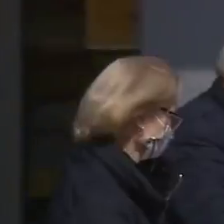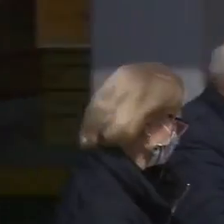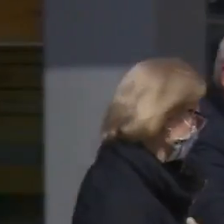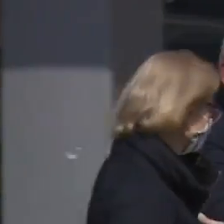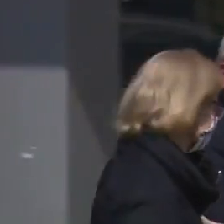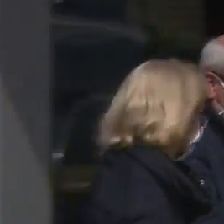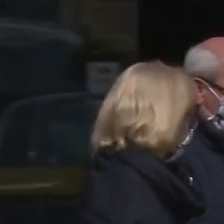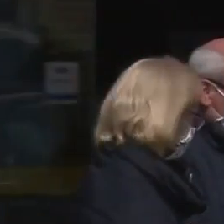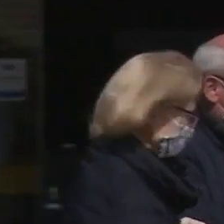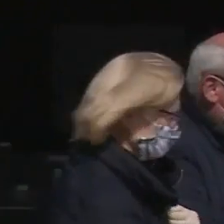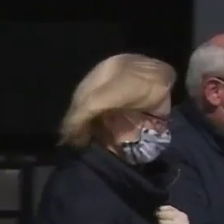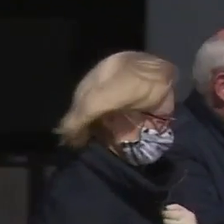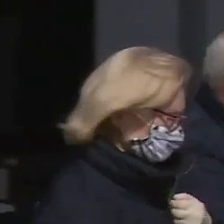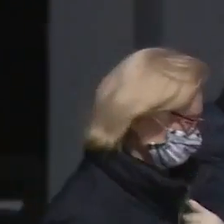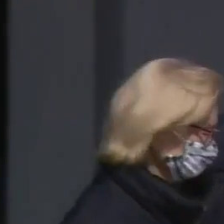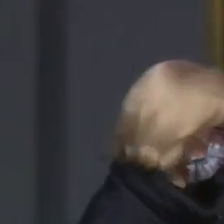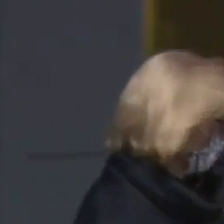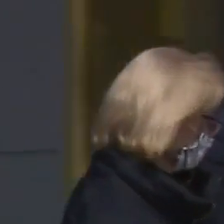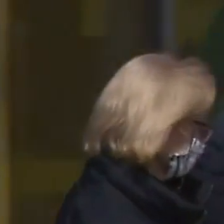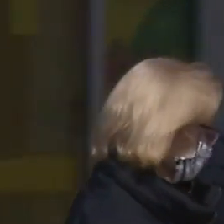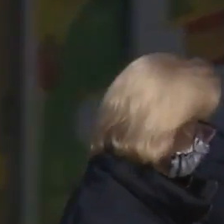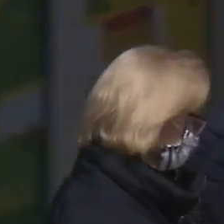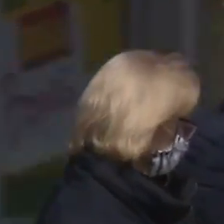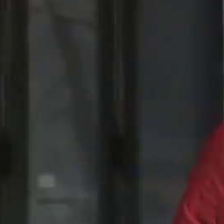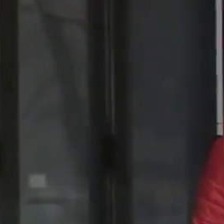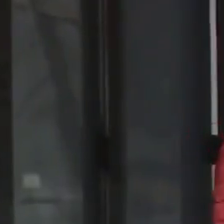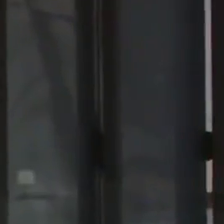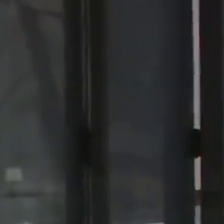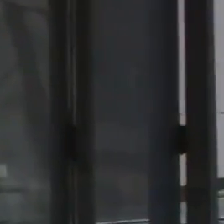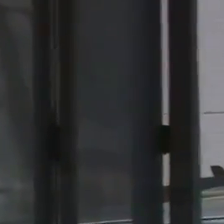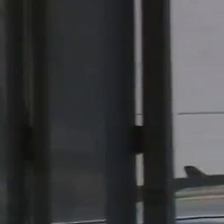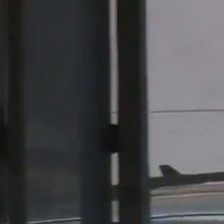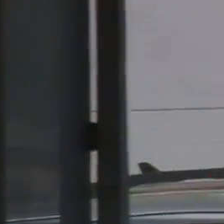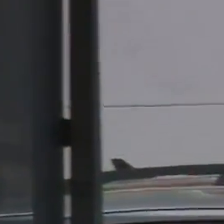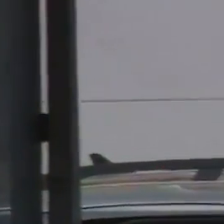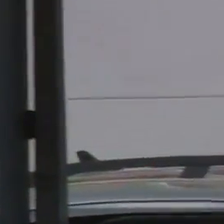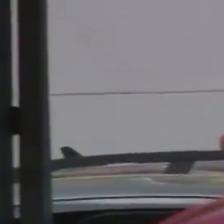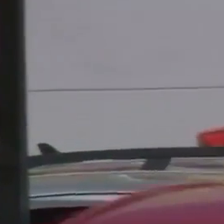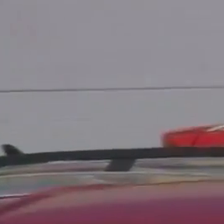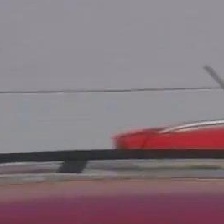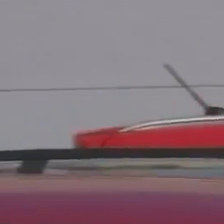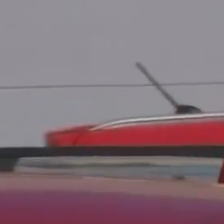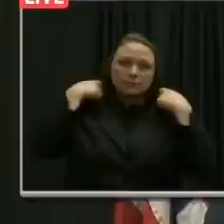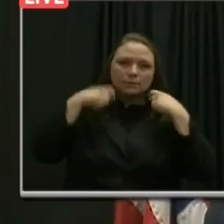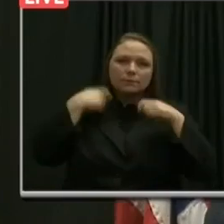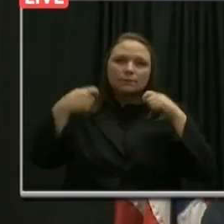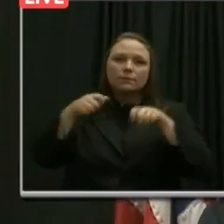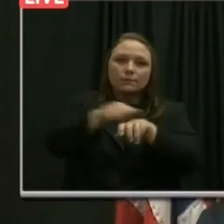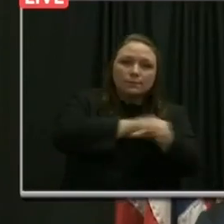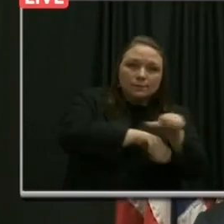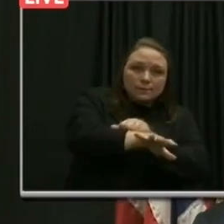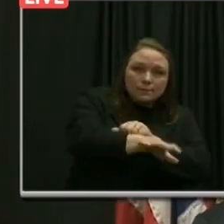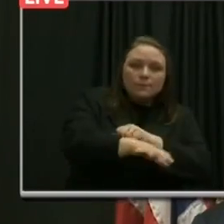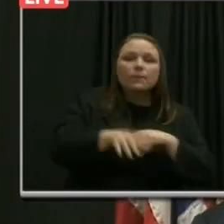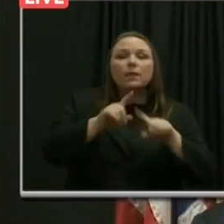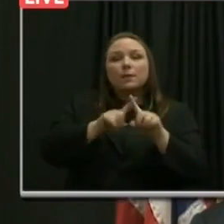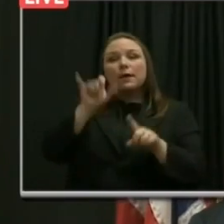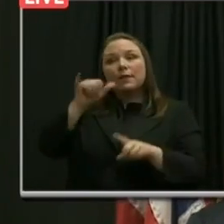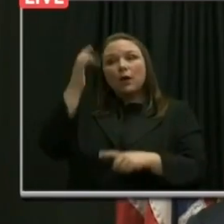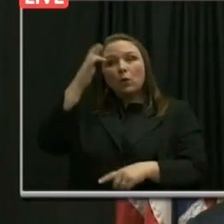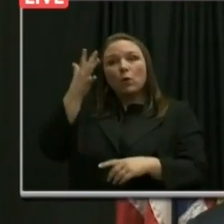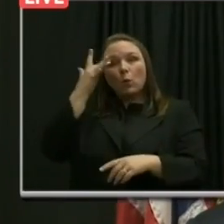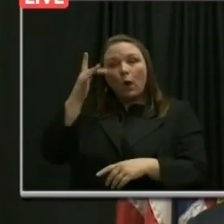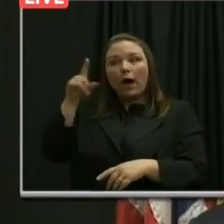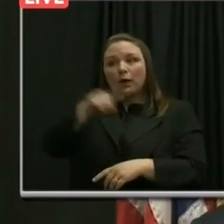virus or if you might be. All of us could wear a mask when we're out in public. There's a reason why in China and